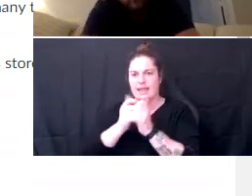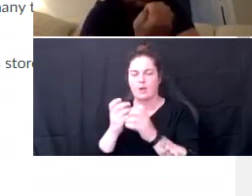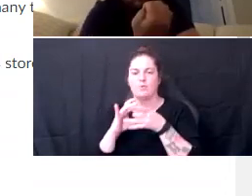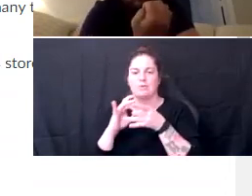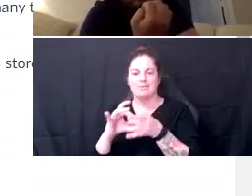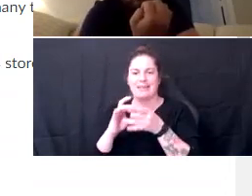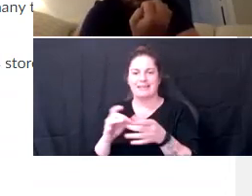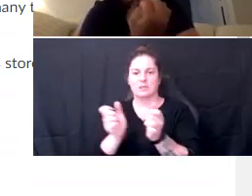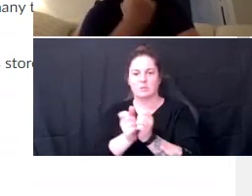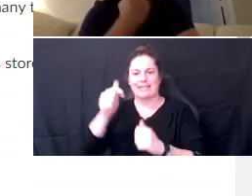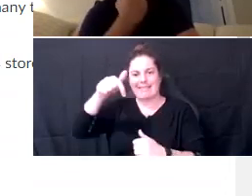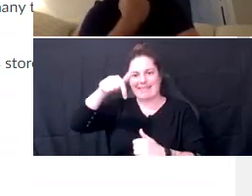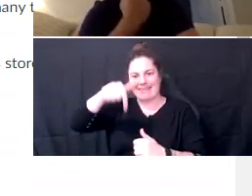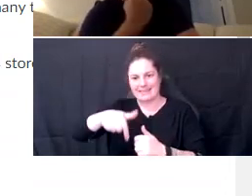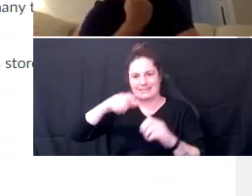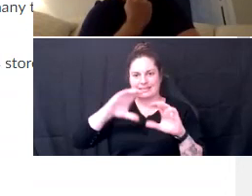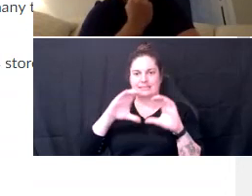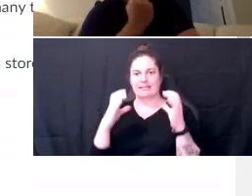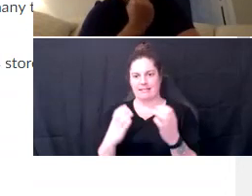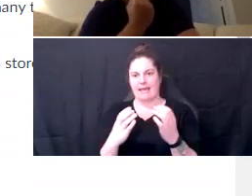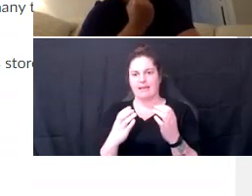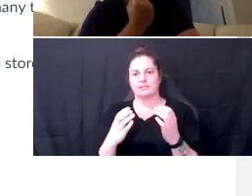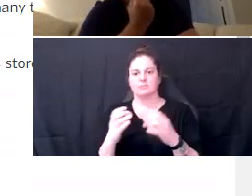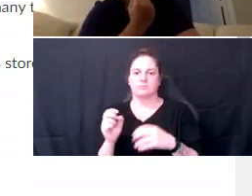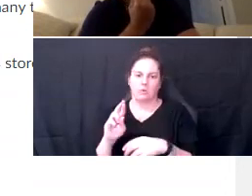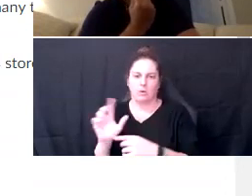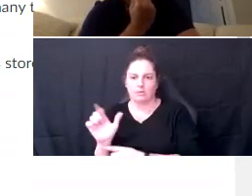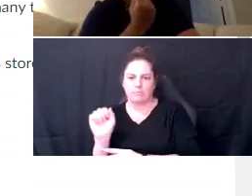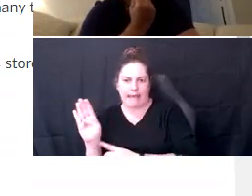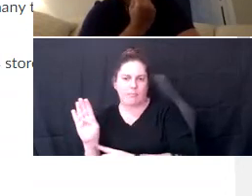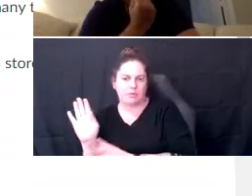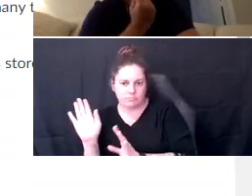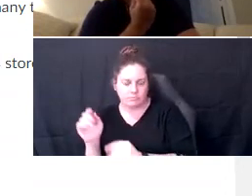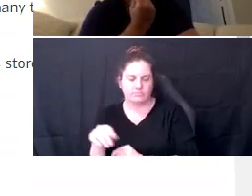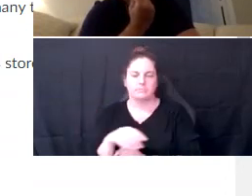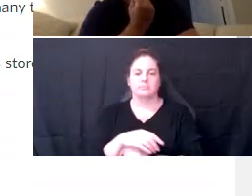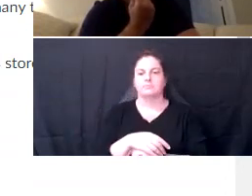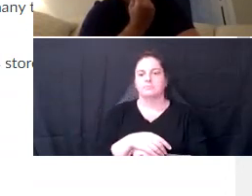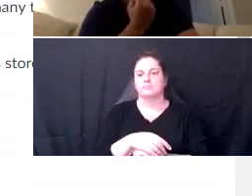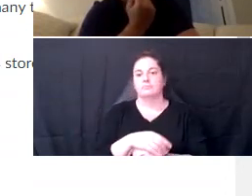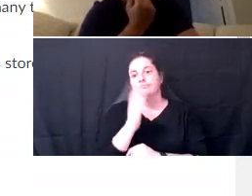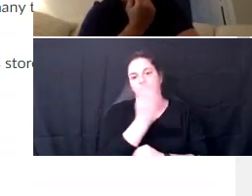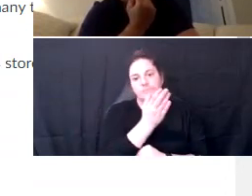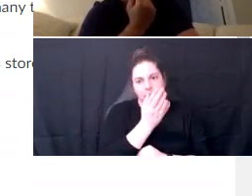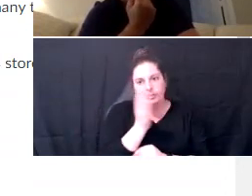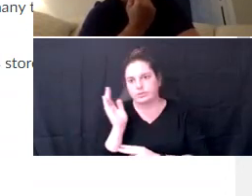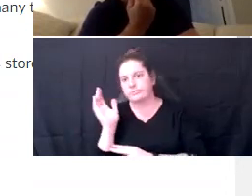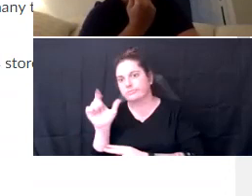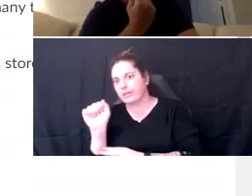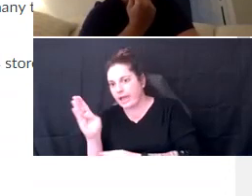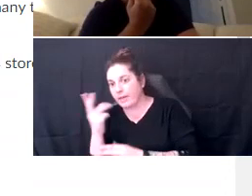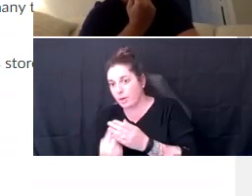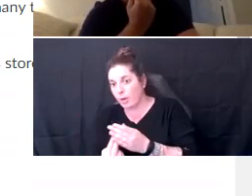in this class, or for those of you in lab class, or for those of you in lecture and lab,